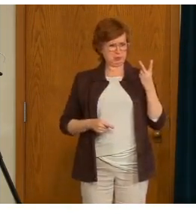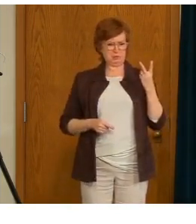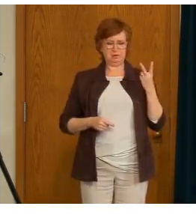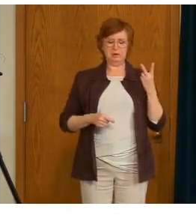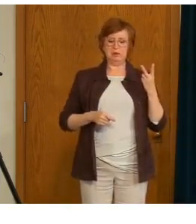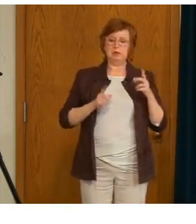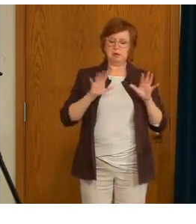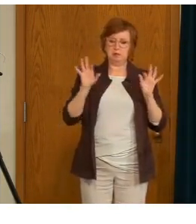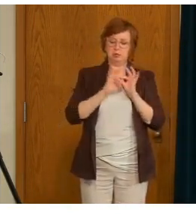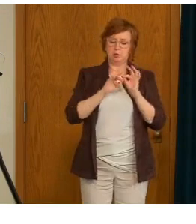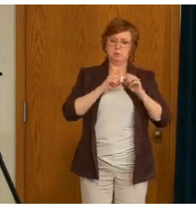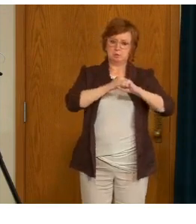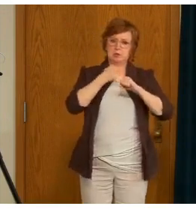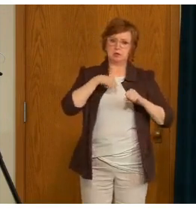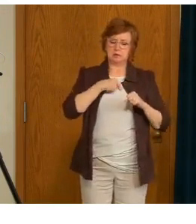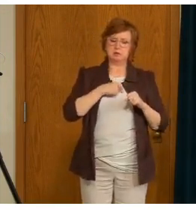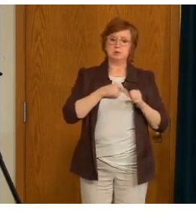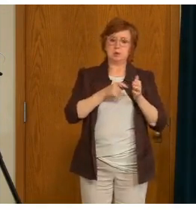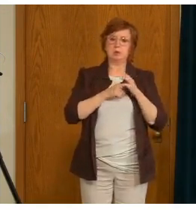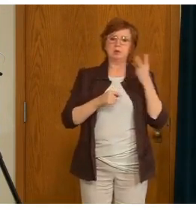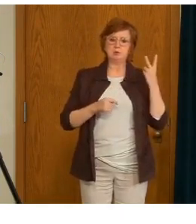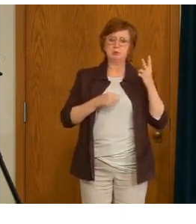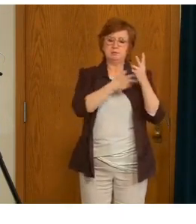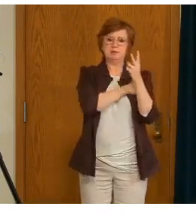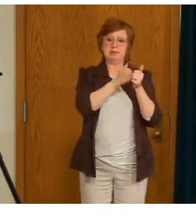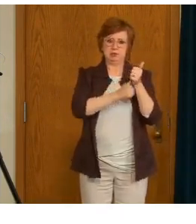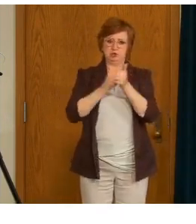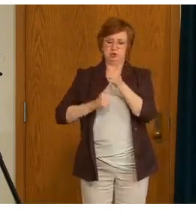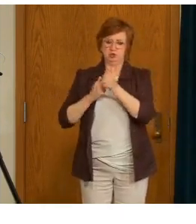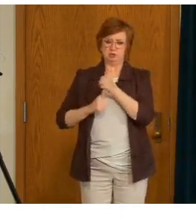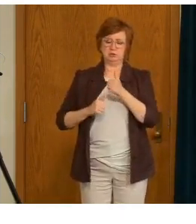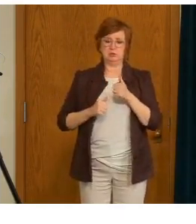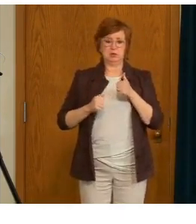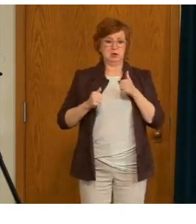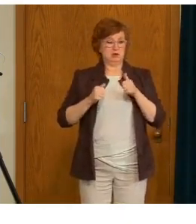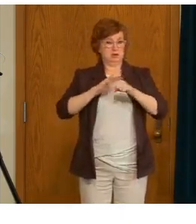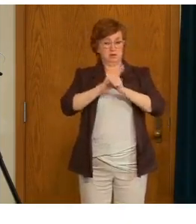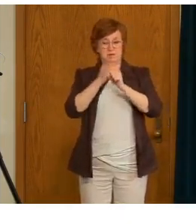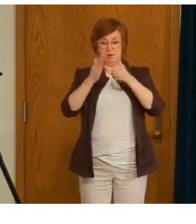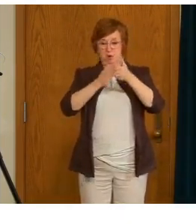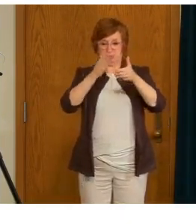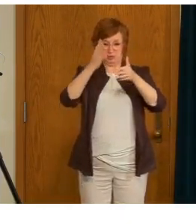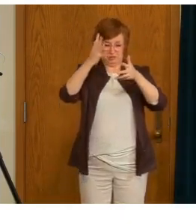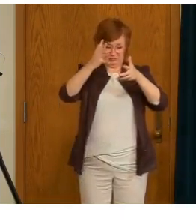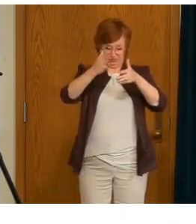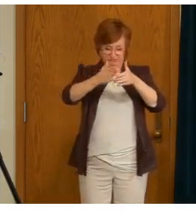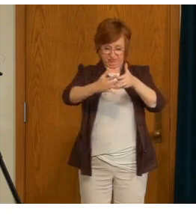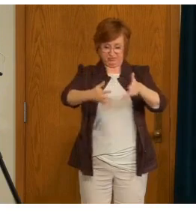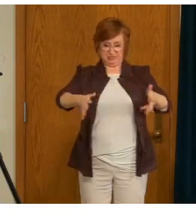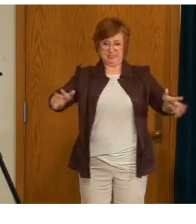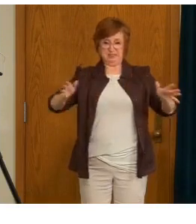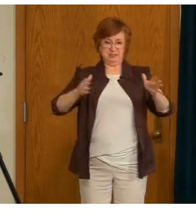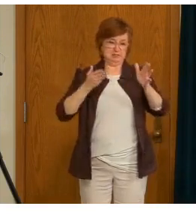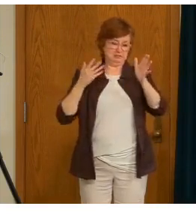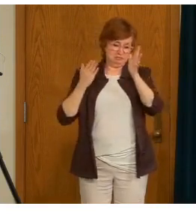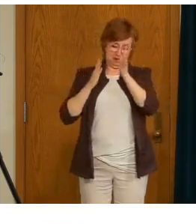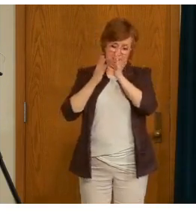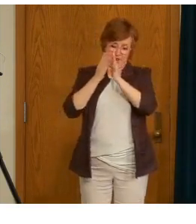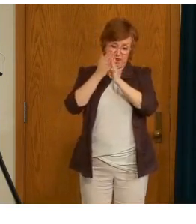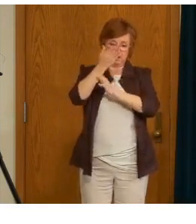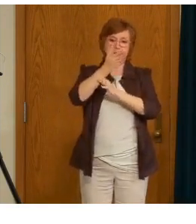our province. We're nearly at the end of this thing, and every single one of us needs to finish this fight. I'm going to turn it over to Derek now,